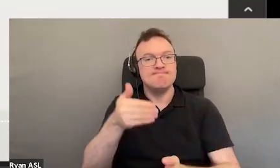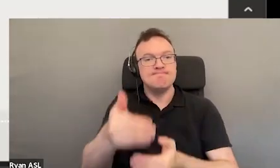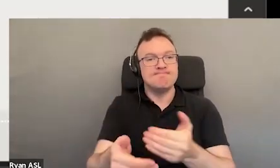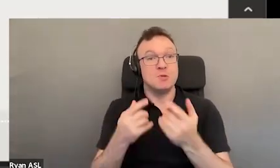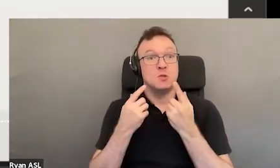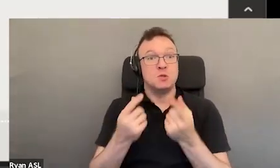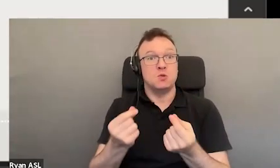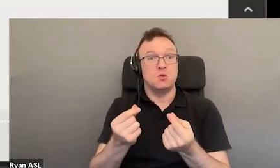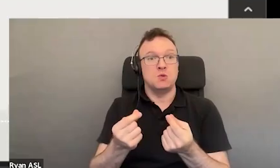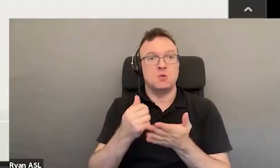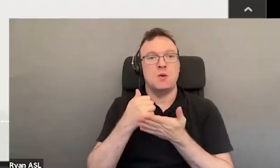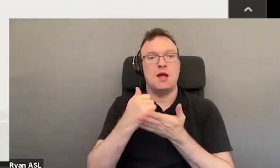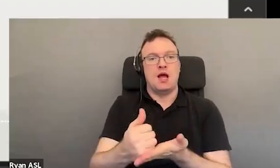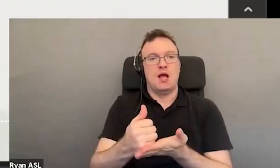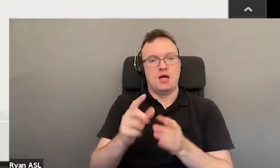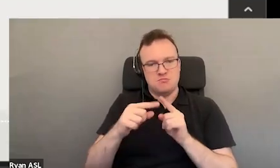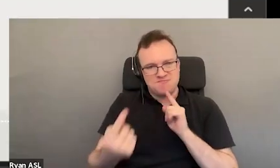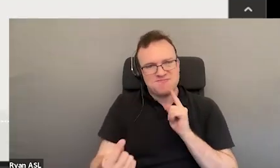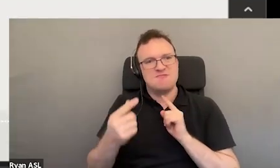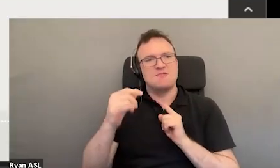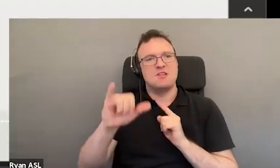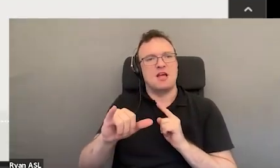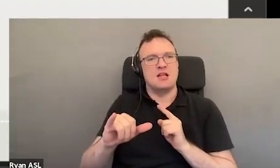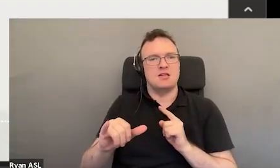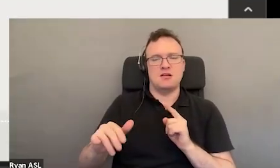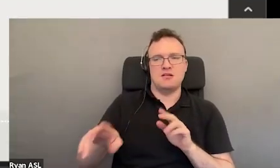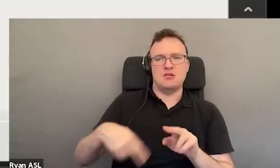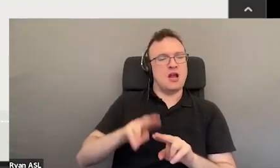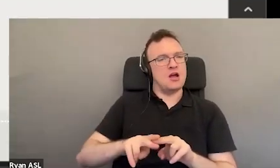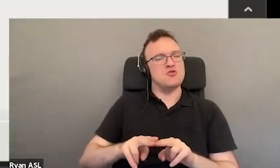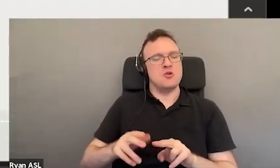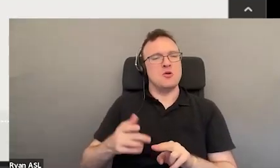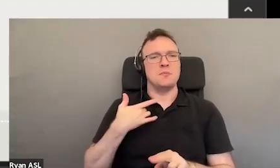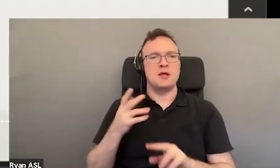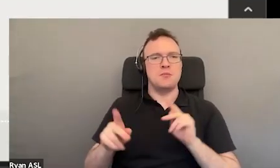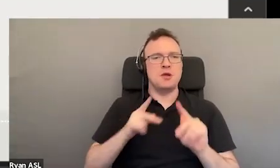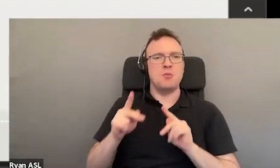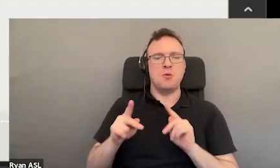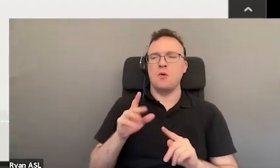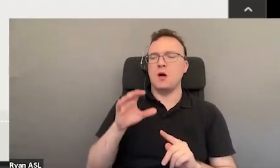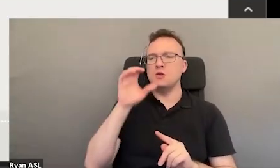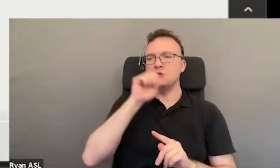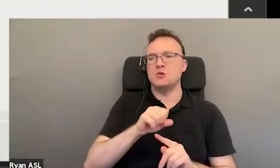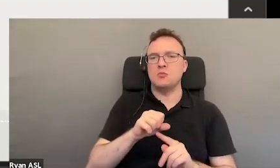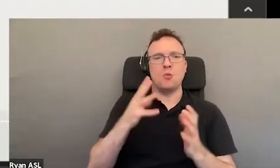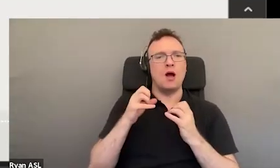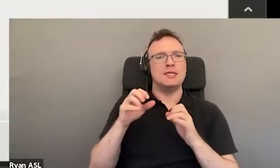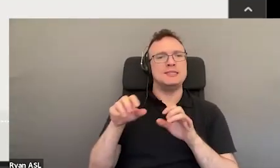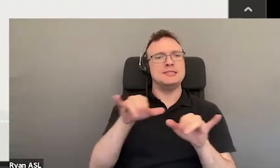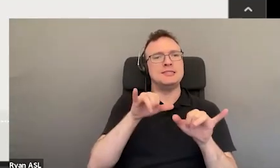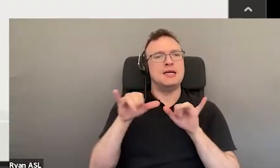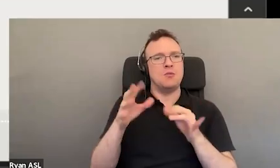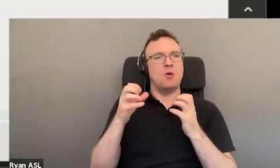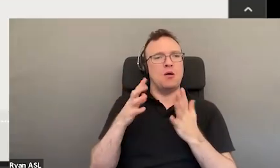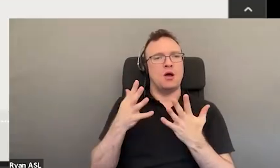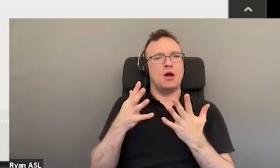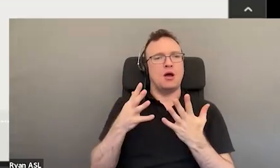will serve to counteract that natural tendency toward unconscious bias.